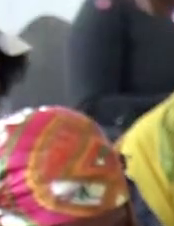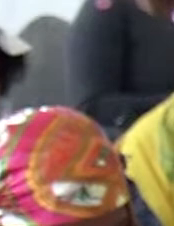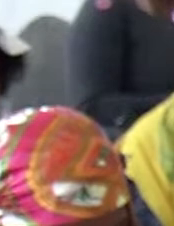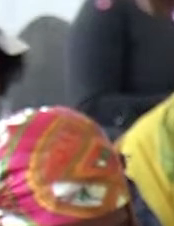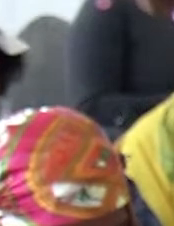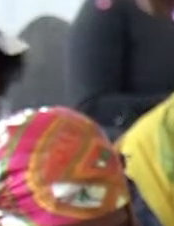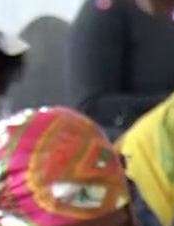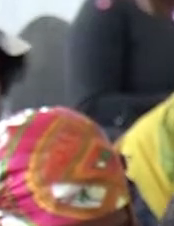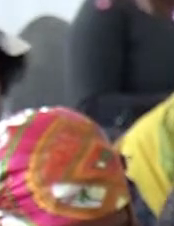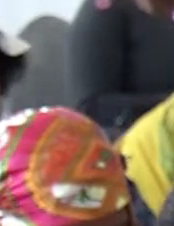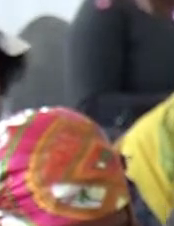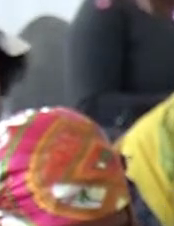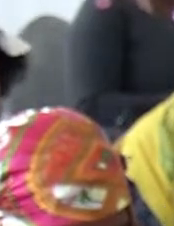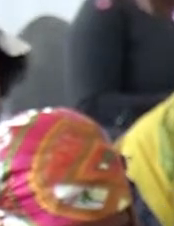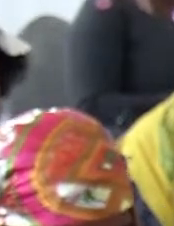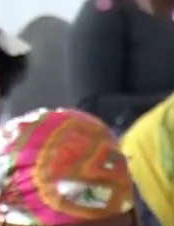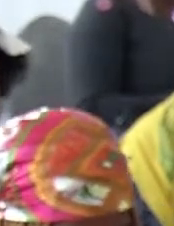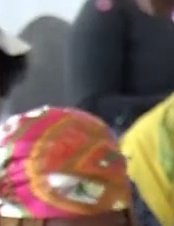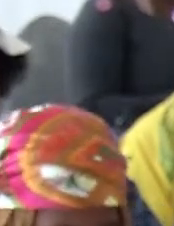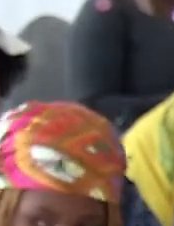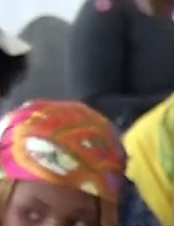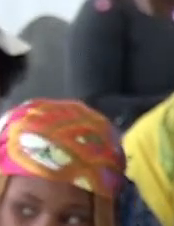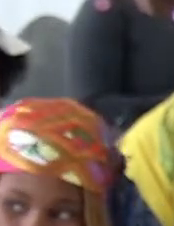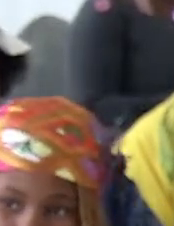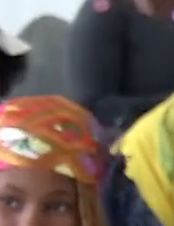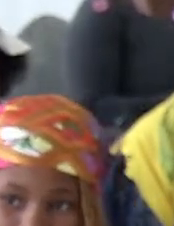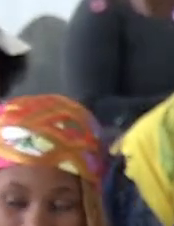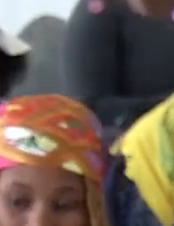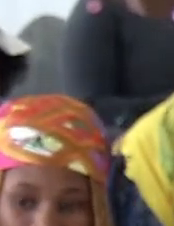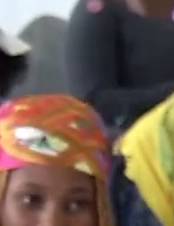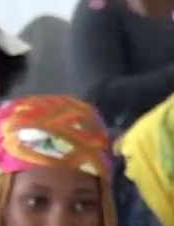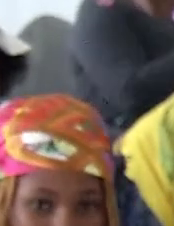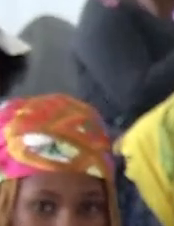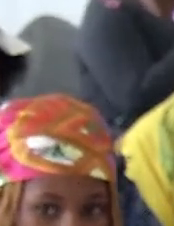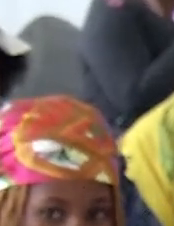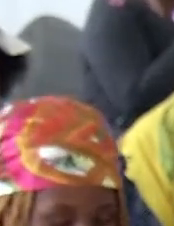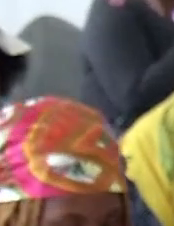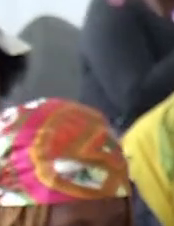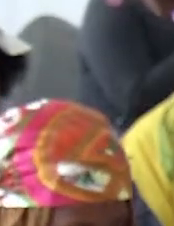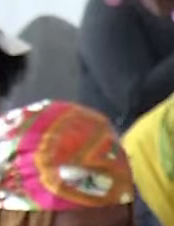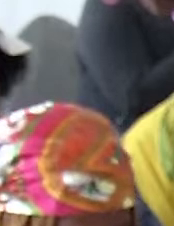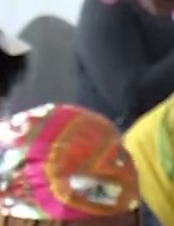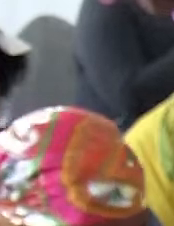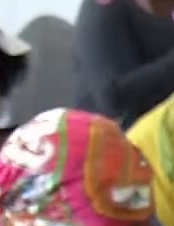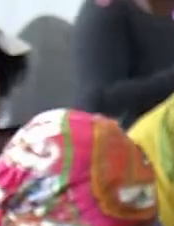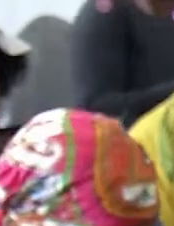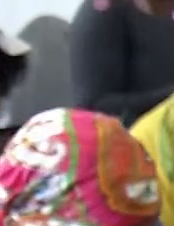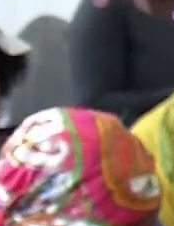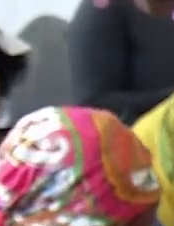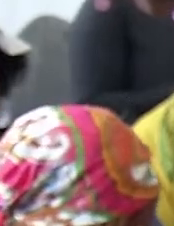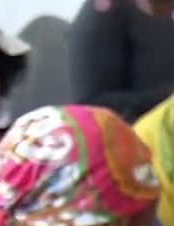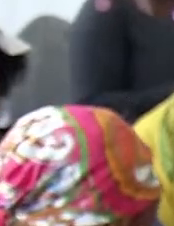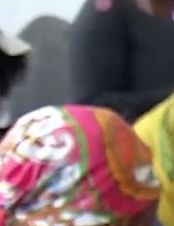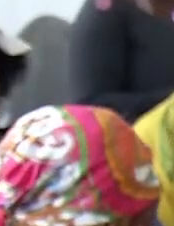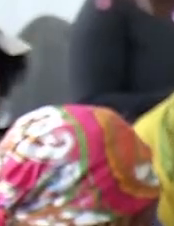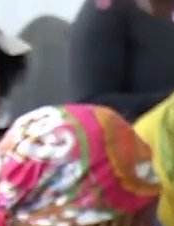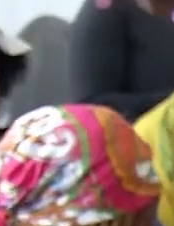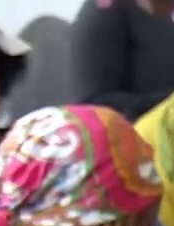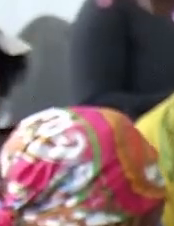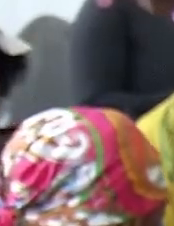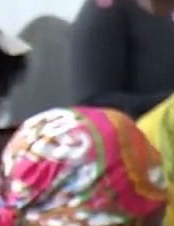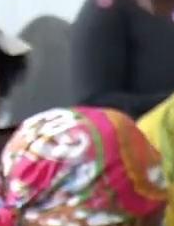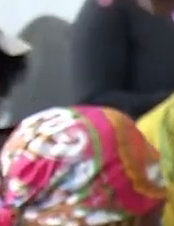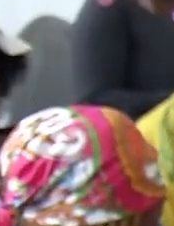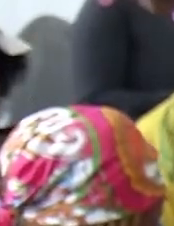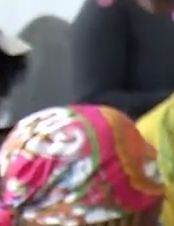gore di amele dintlha tse ding tsa matshelo a rena le setšhaba. Climate impacts such as people living